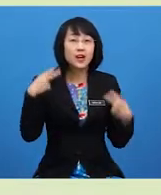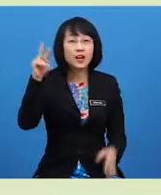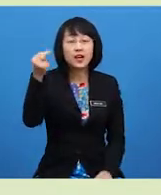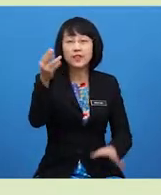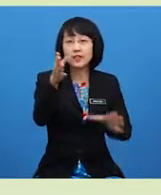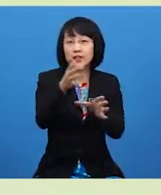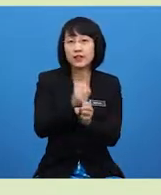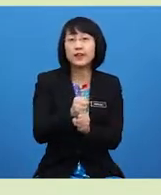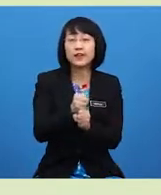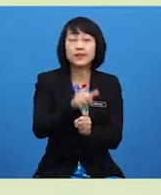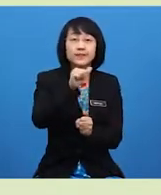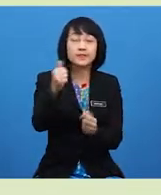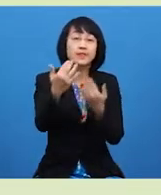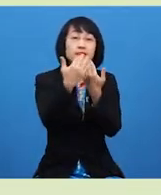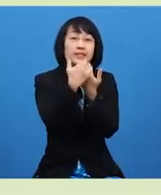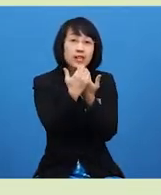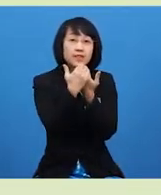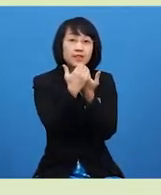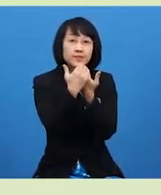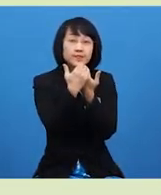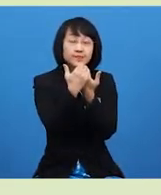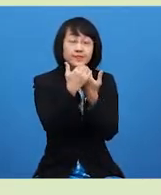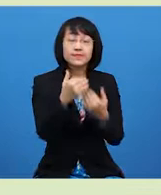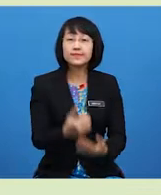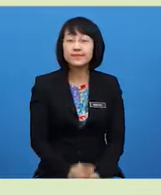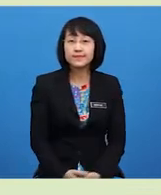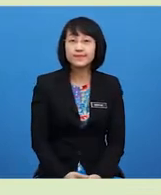Haven't got a sandwich.